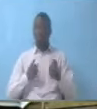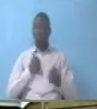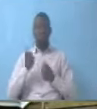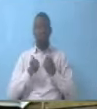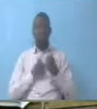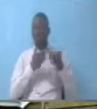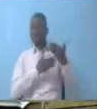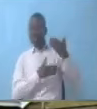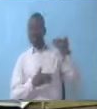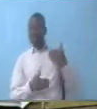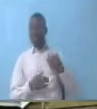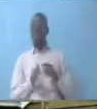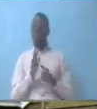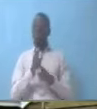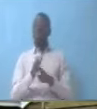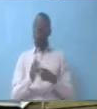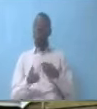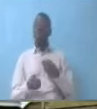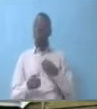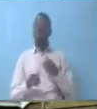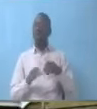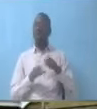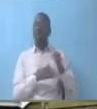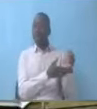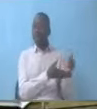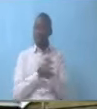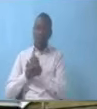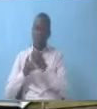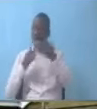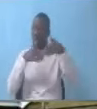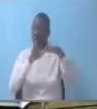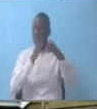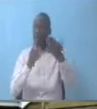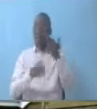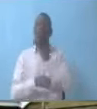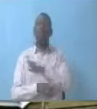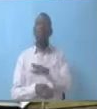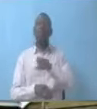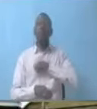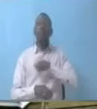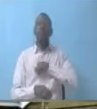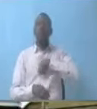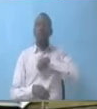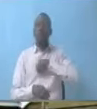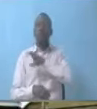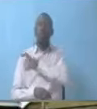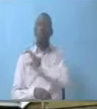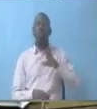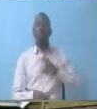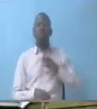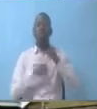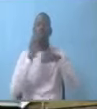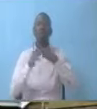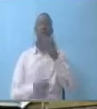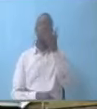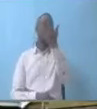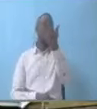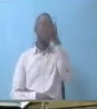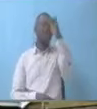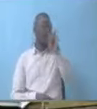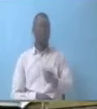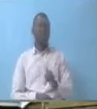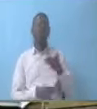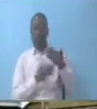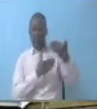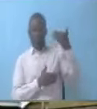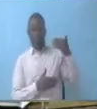been evicted from my property for 9 years. But as I indicated to you earlier